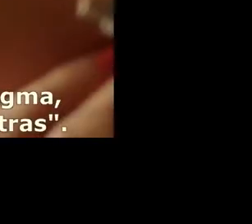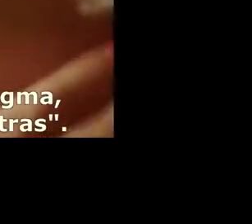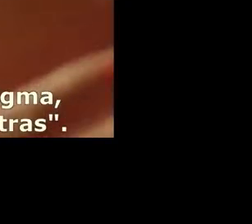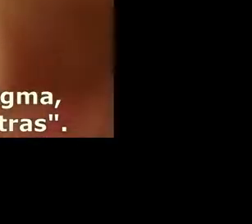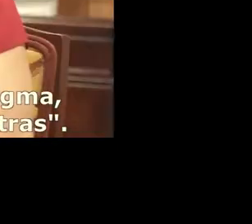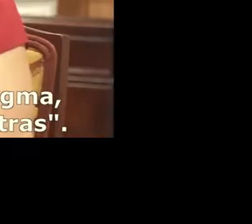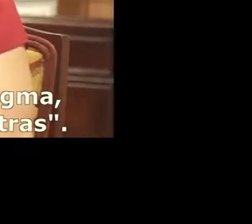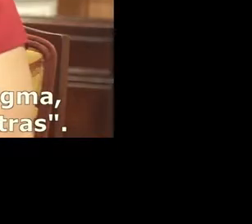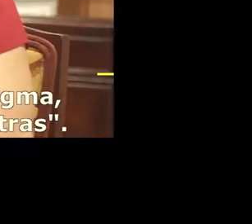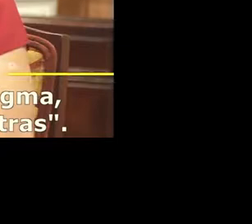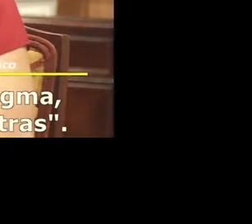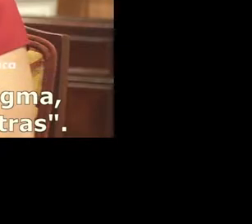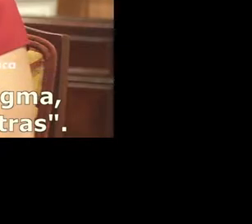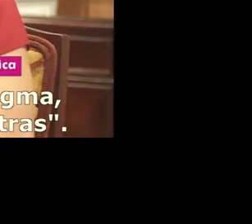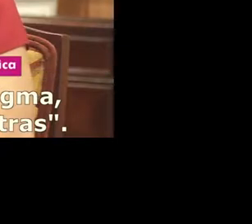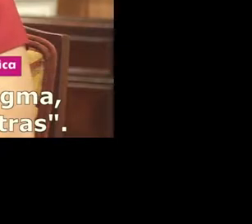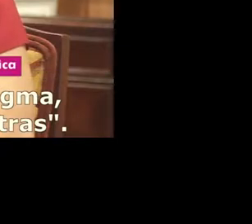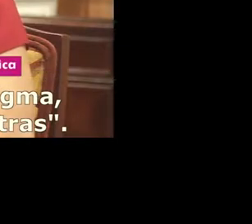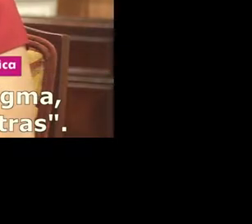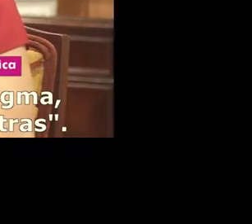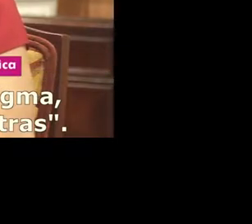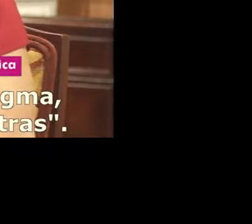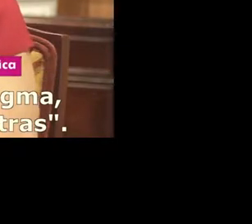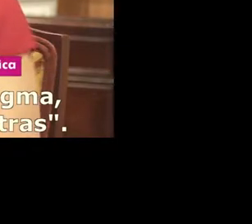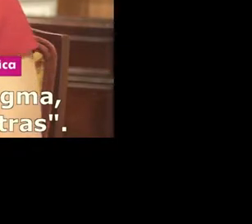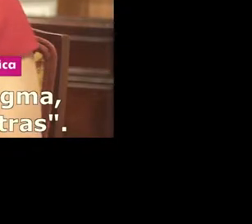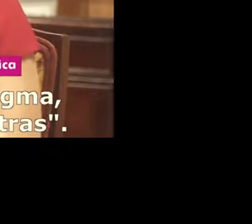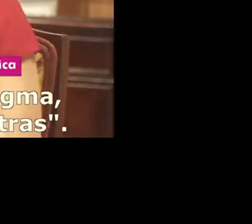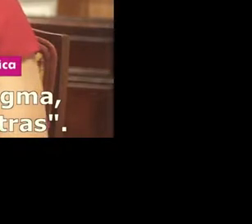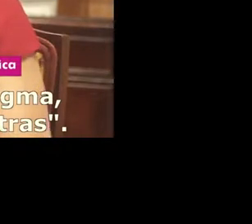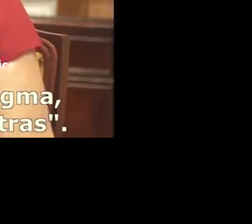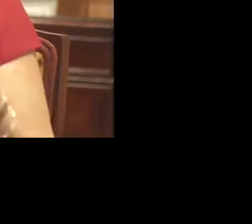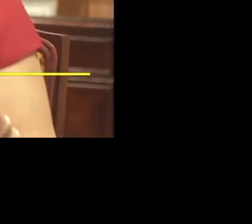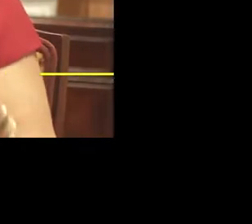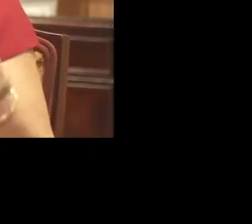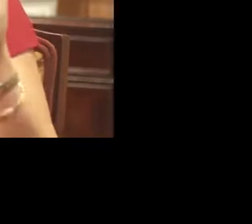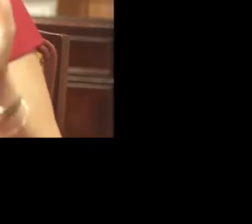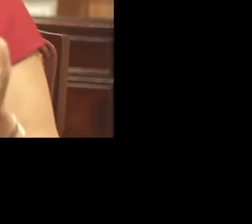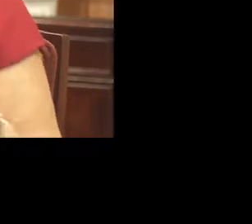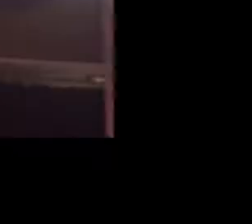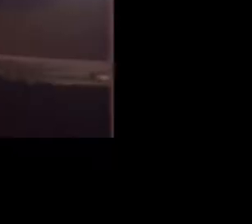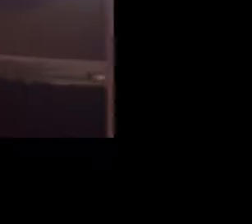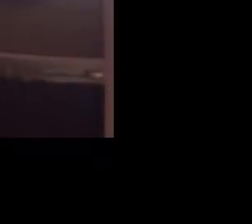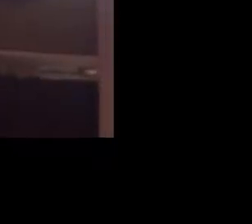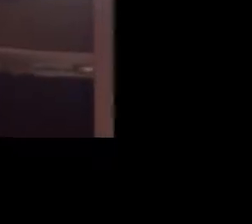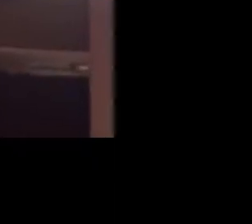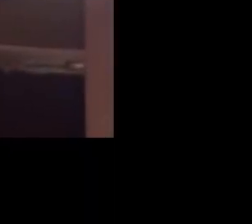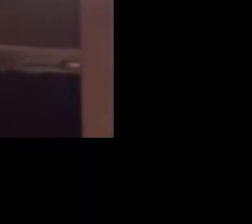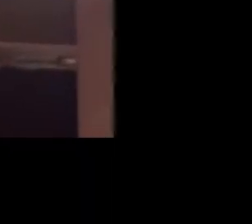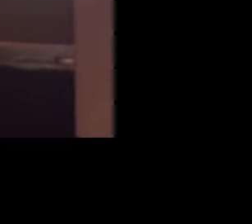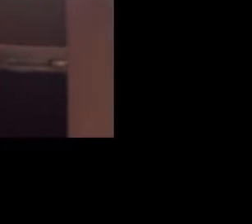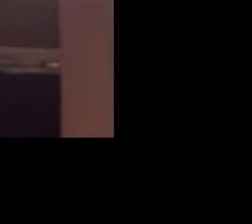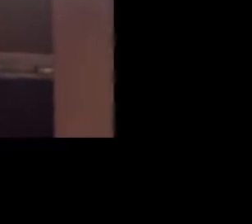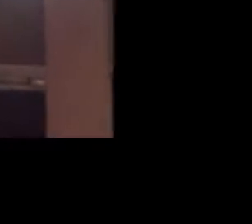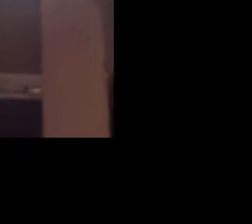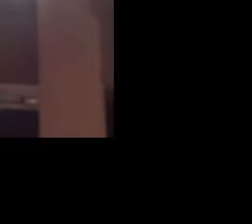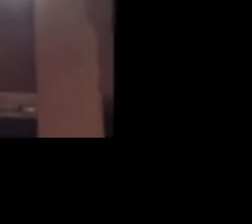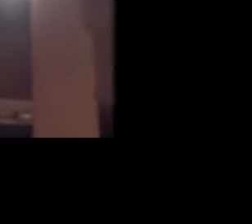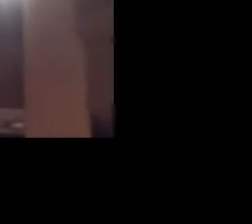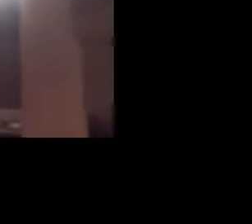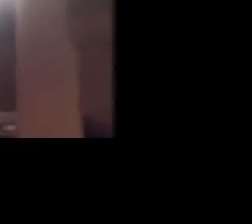En primer lugar, esta ruptura de paradigma, de tener un evento que se llame Nosotras, en femenino, con mujeres